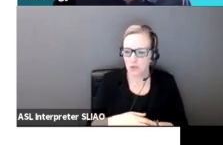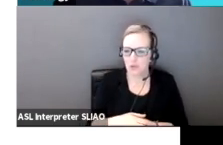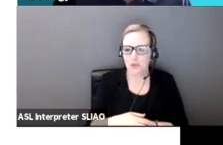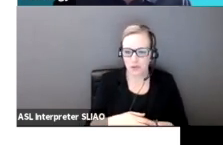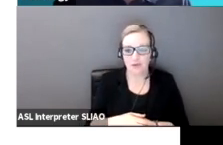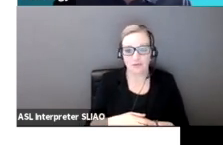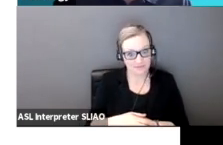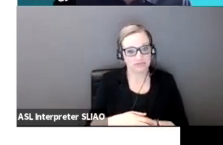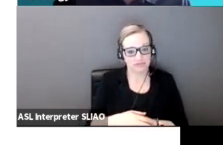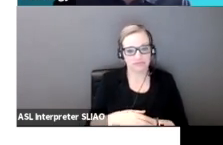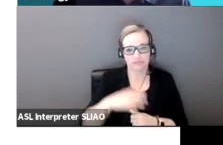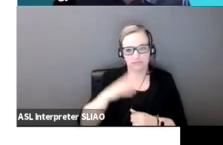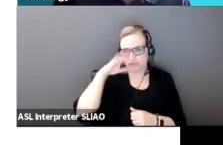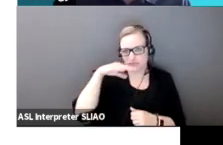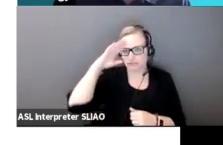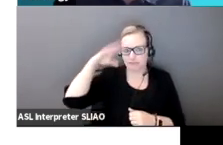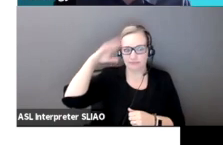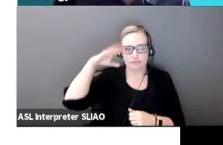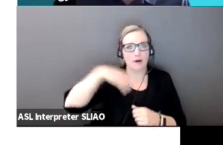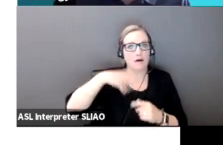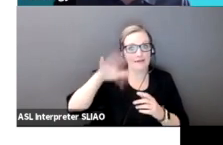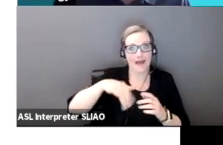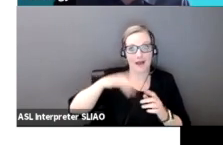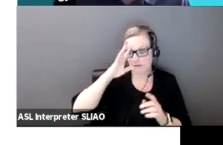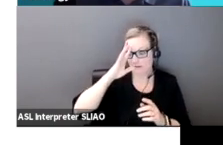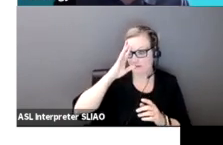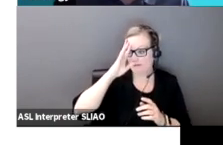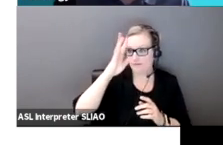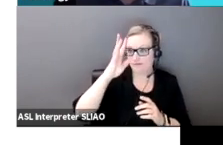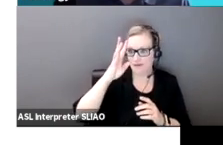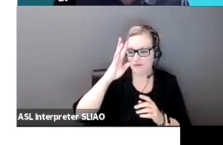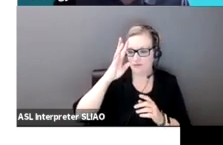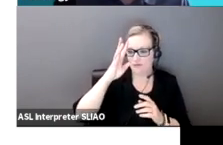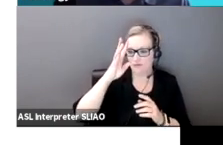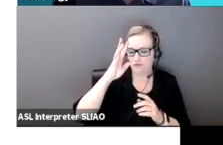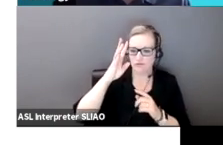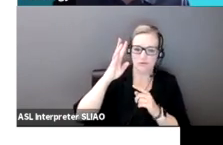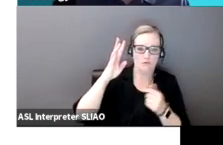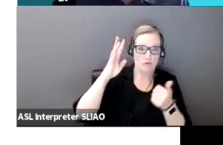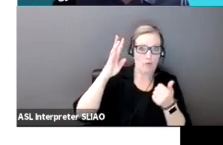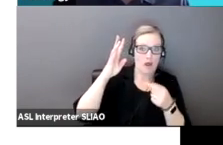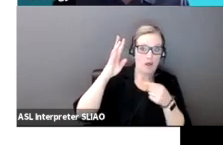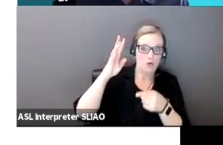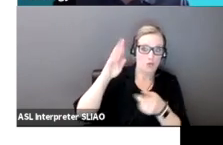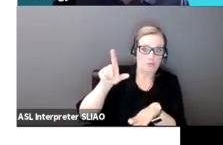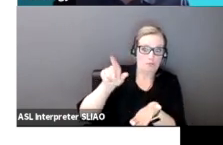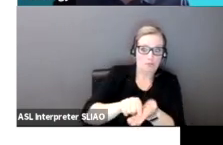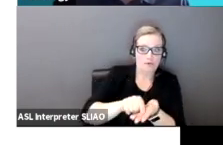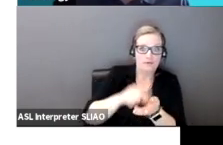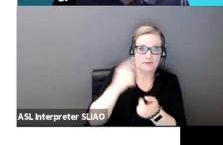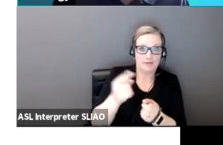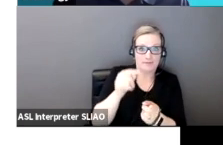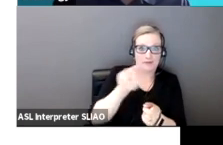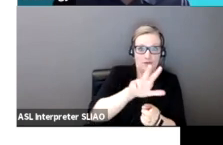The invention that underlies something that you have 3D printed is